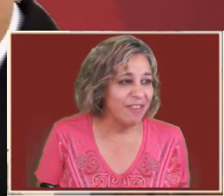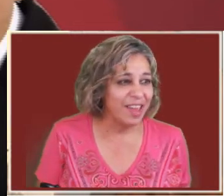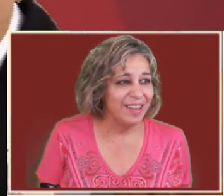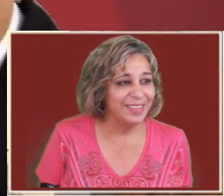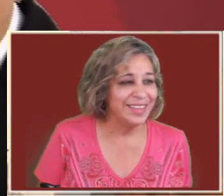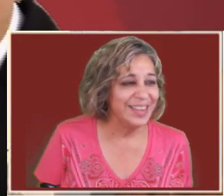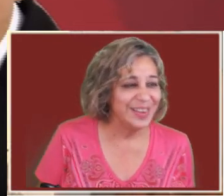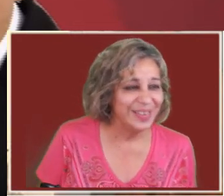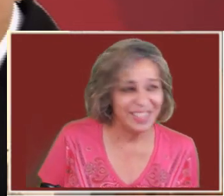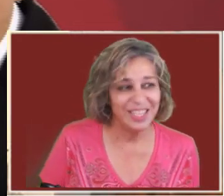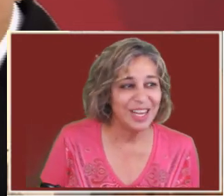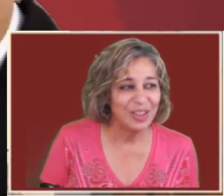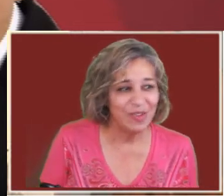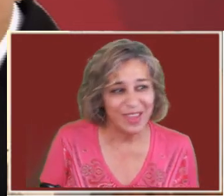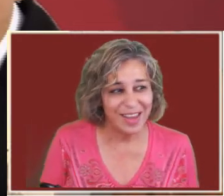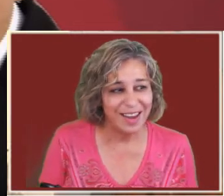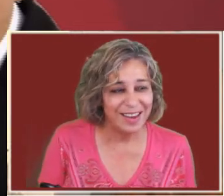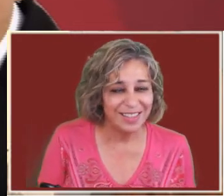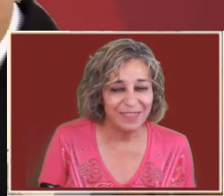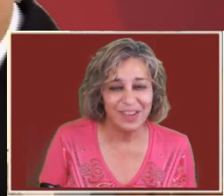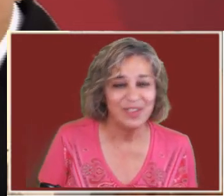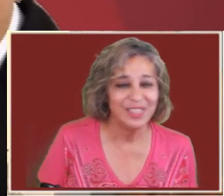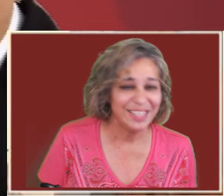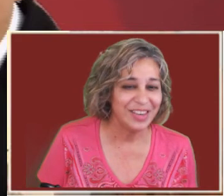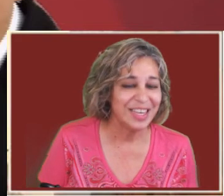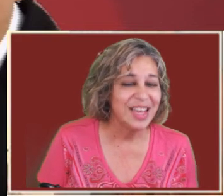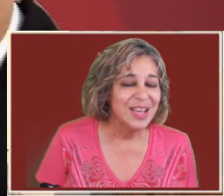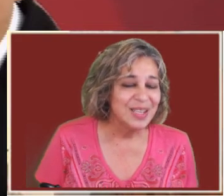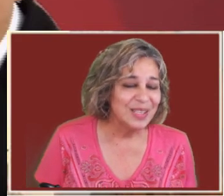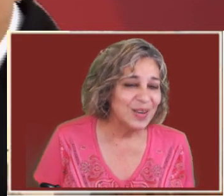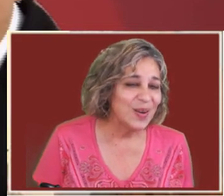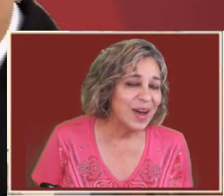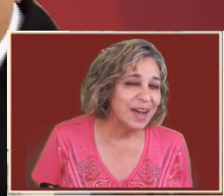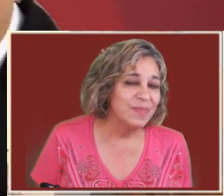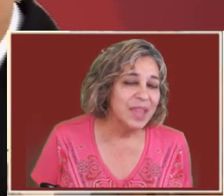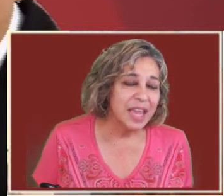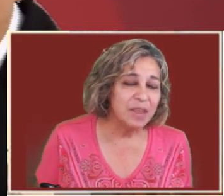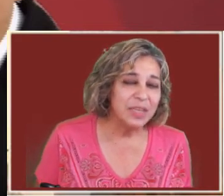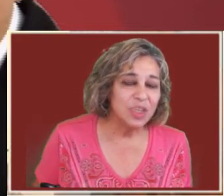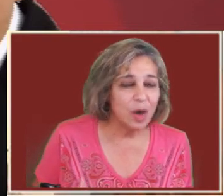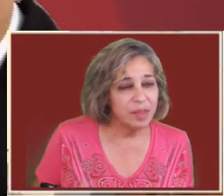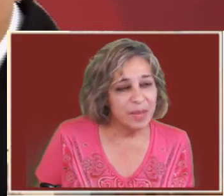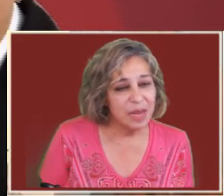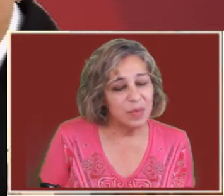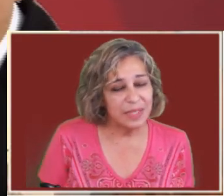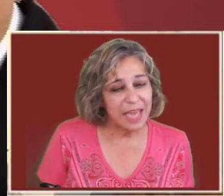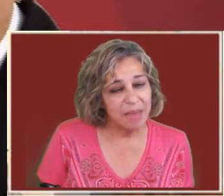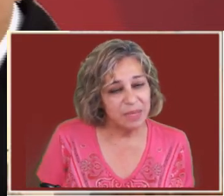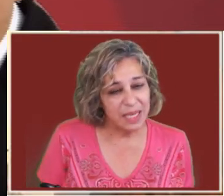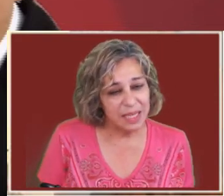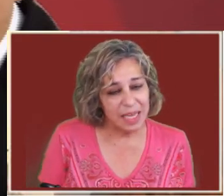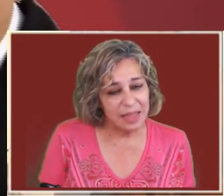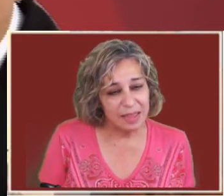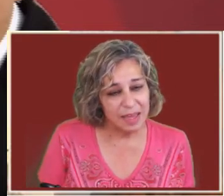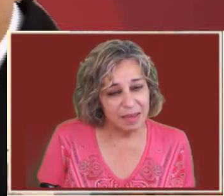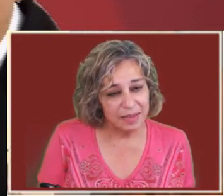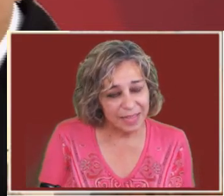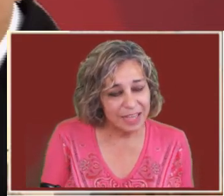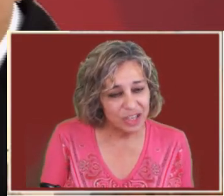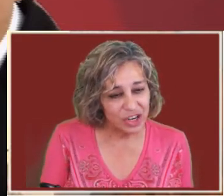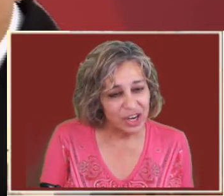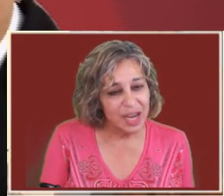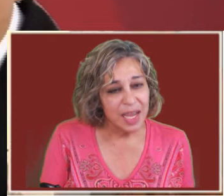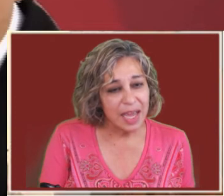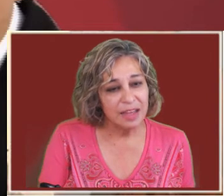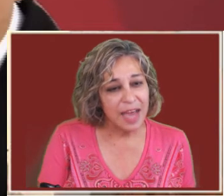DF, you know, Distrito Federal, the federal district. So anyway, so all the money was kept in the